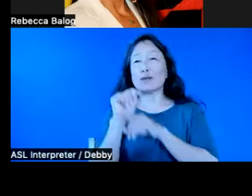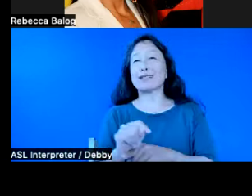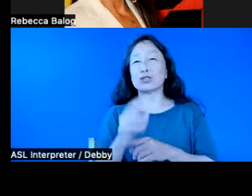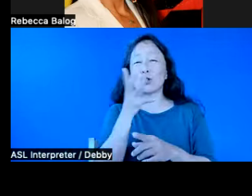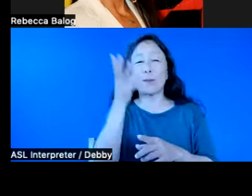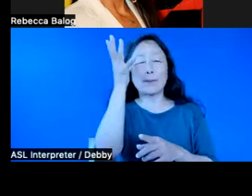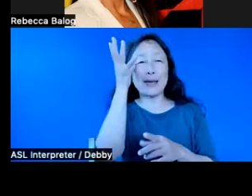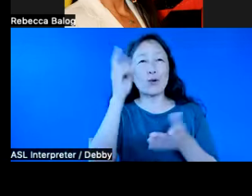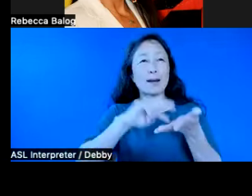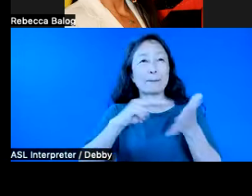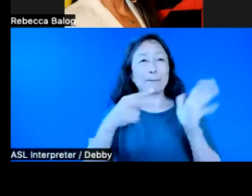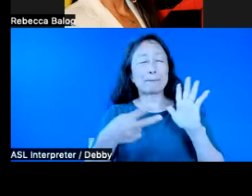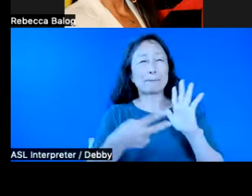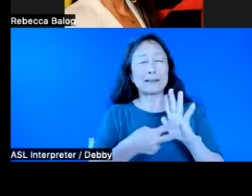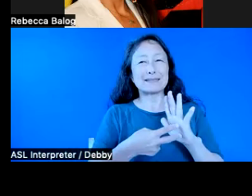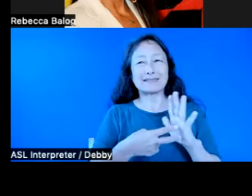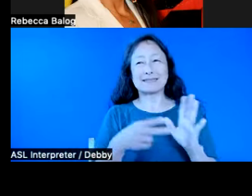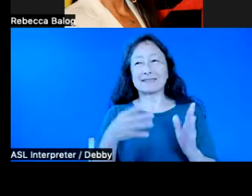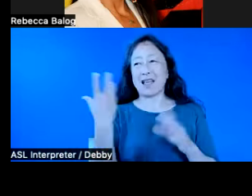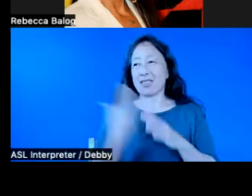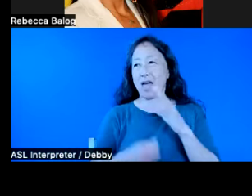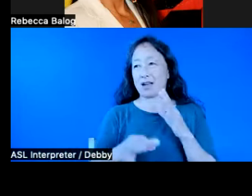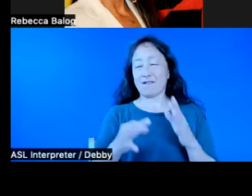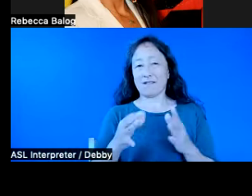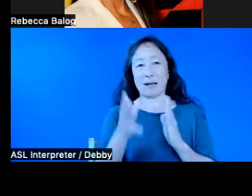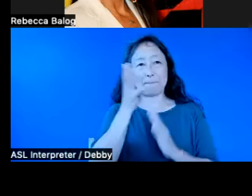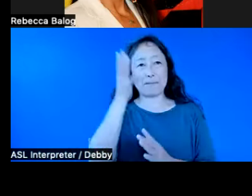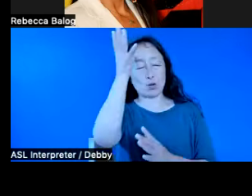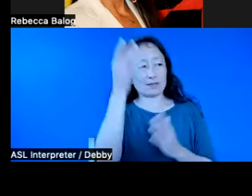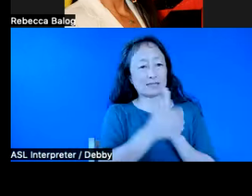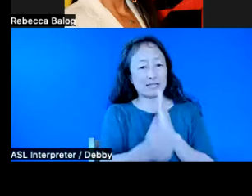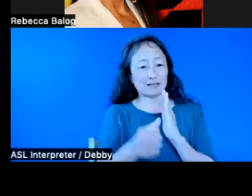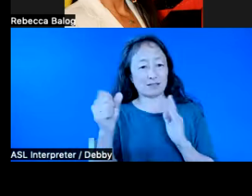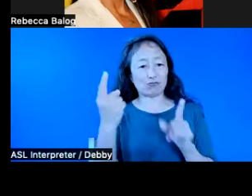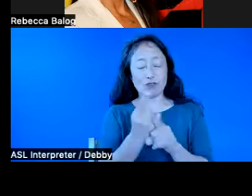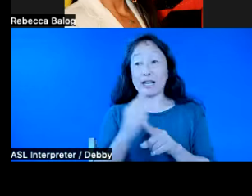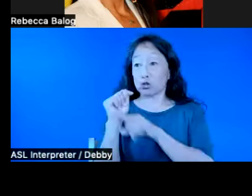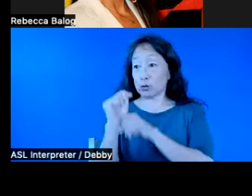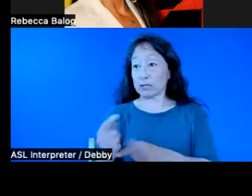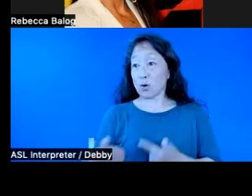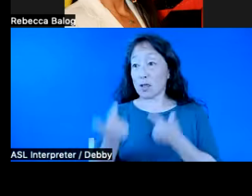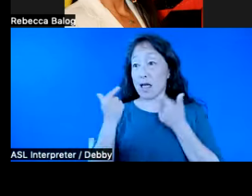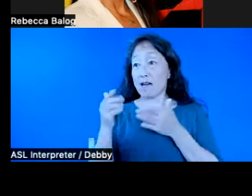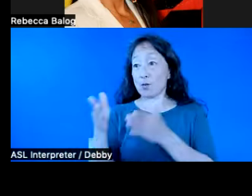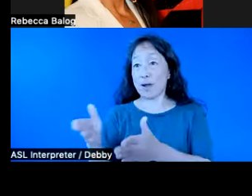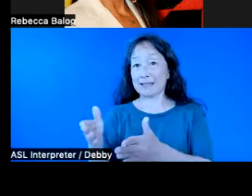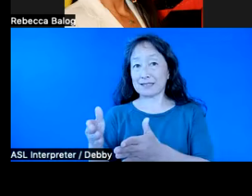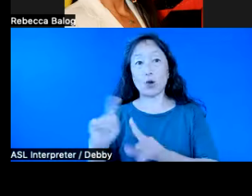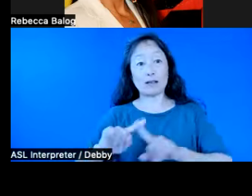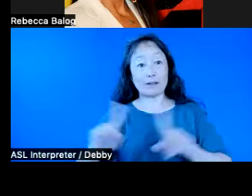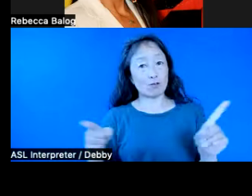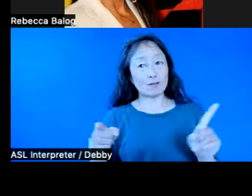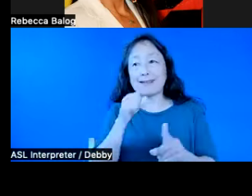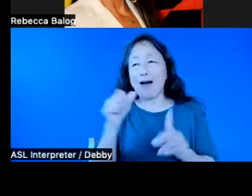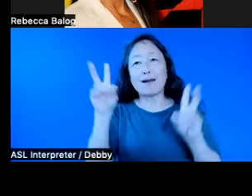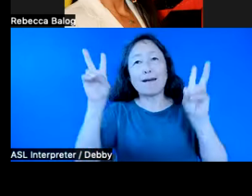that's a weird assessment too. That, you know, traditional life ways are quite different and they're not mainstream, and they may not